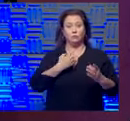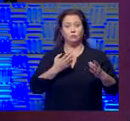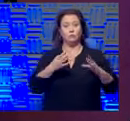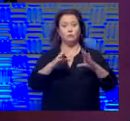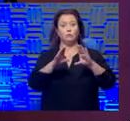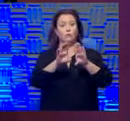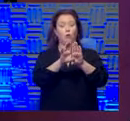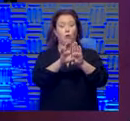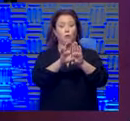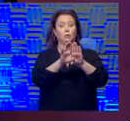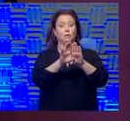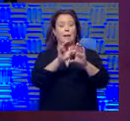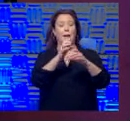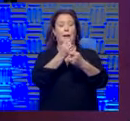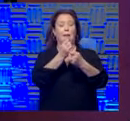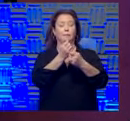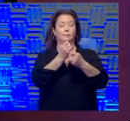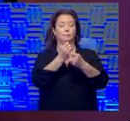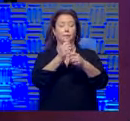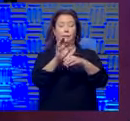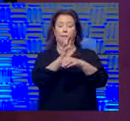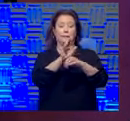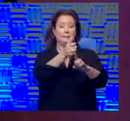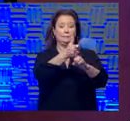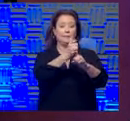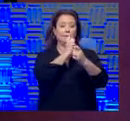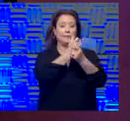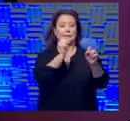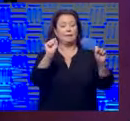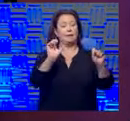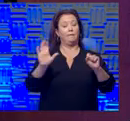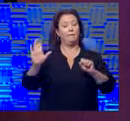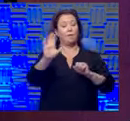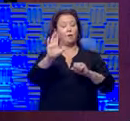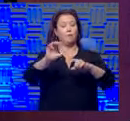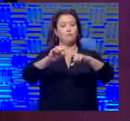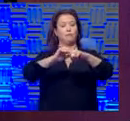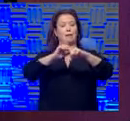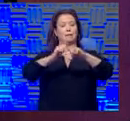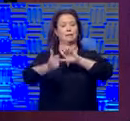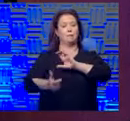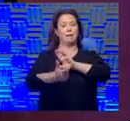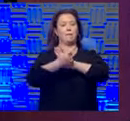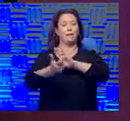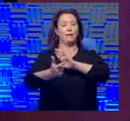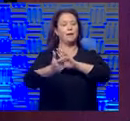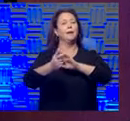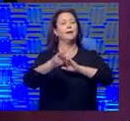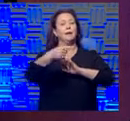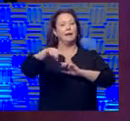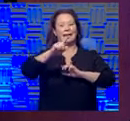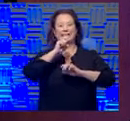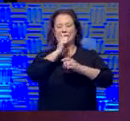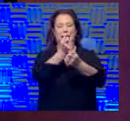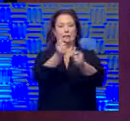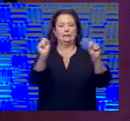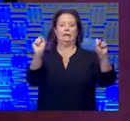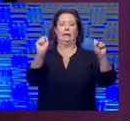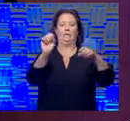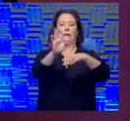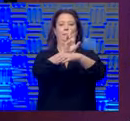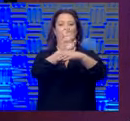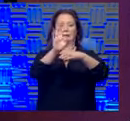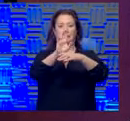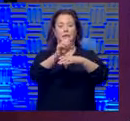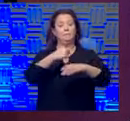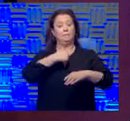an unsafe business. If there are public health practices that are being violated and it's inherently an unsafe business,